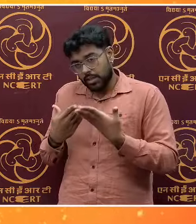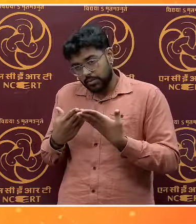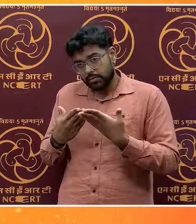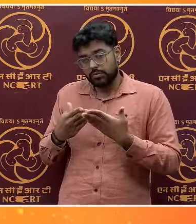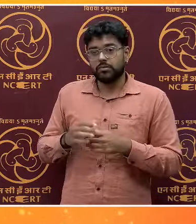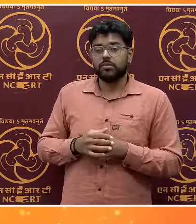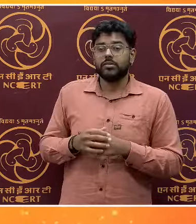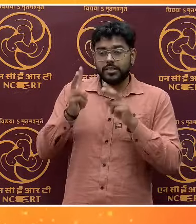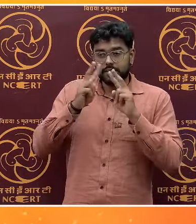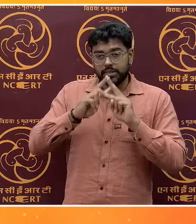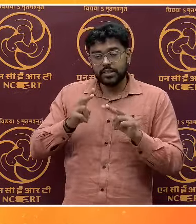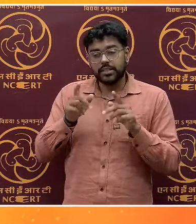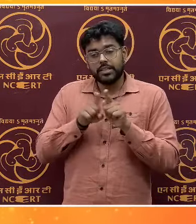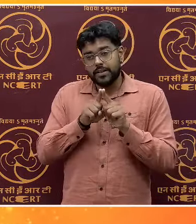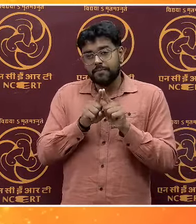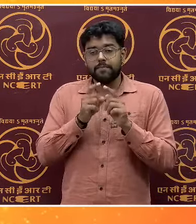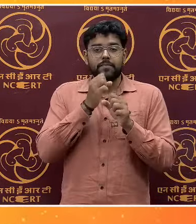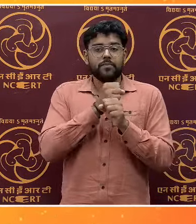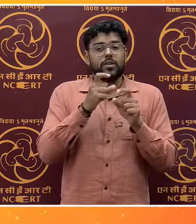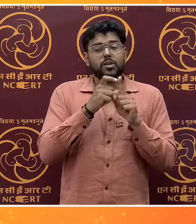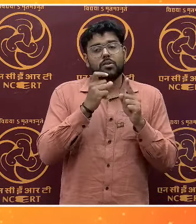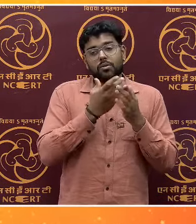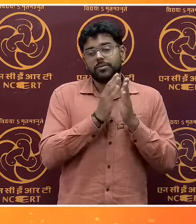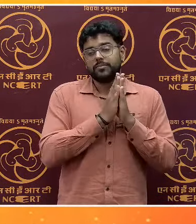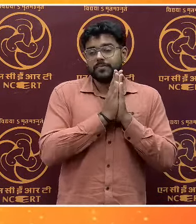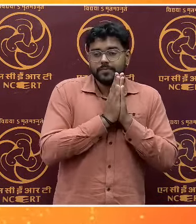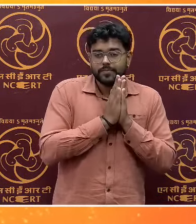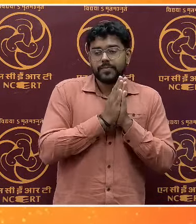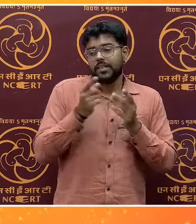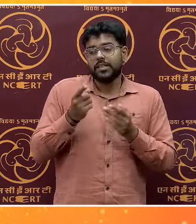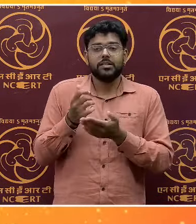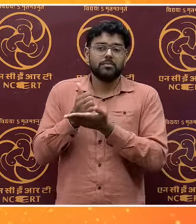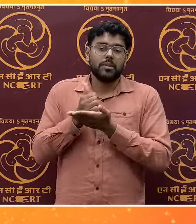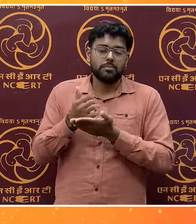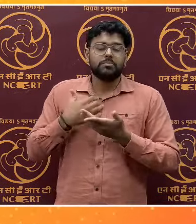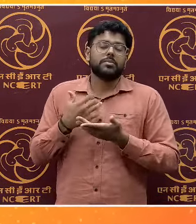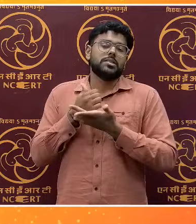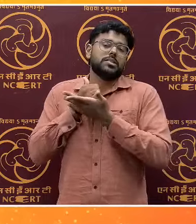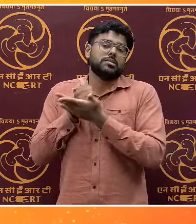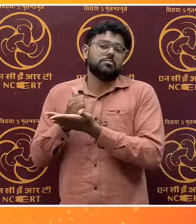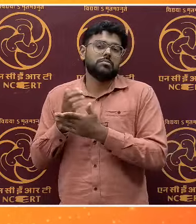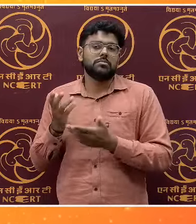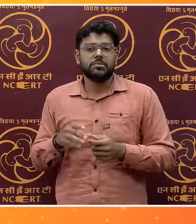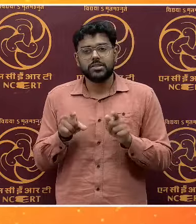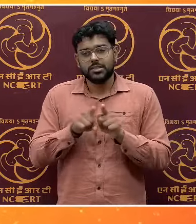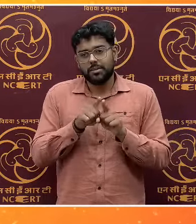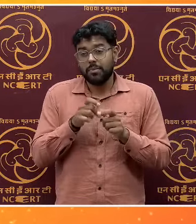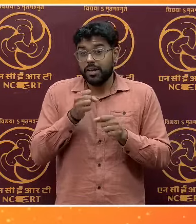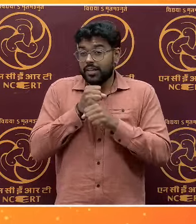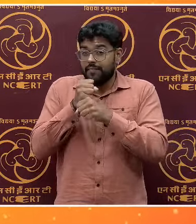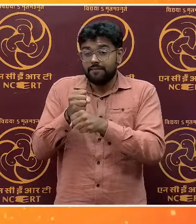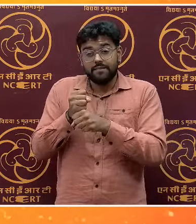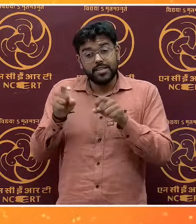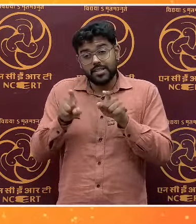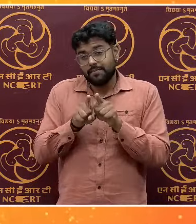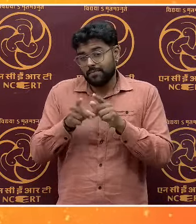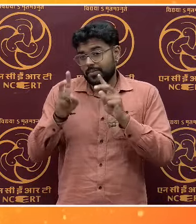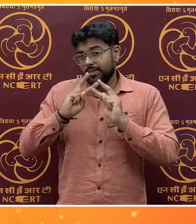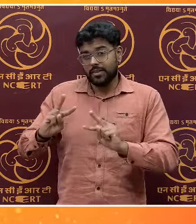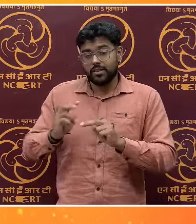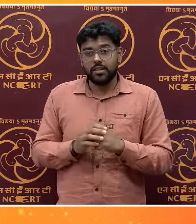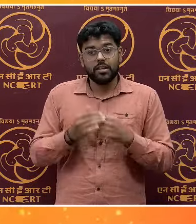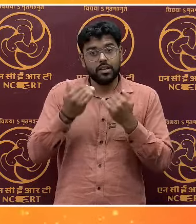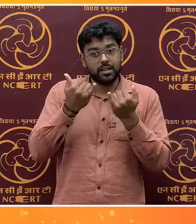and also pray good for that person who did good to you. Absolutely, there is no gift bigger than praying for somebody. And here,